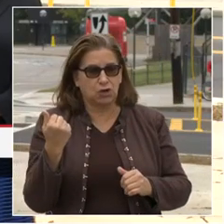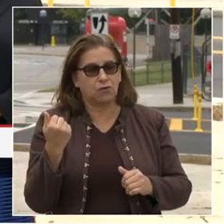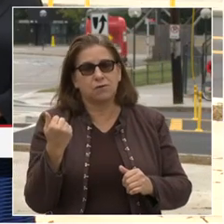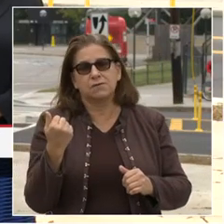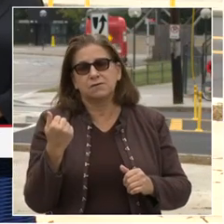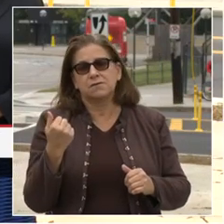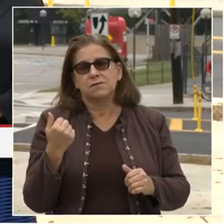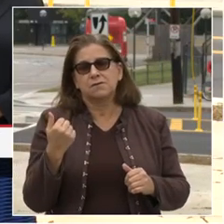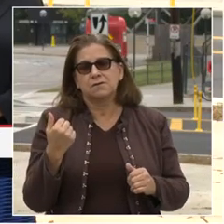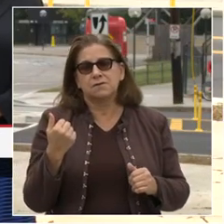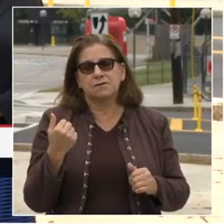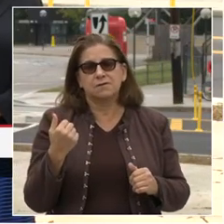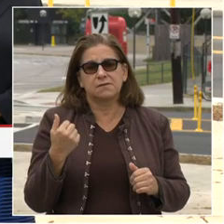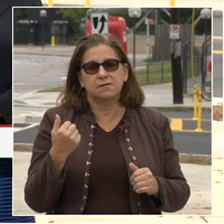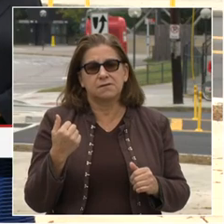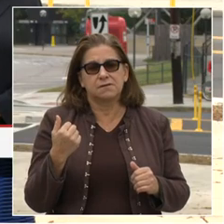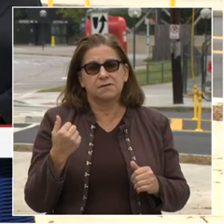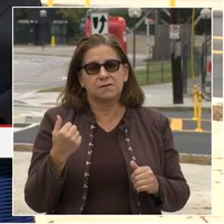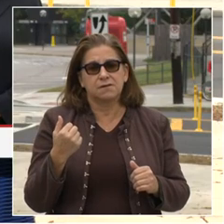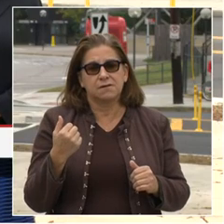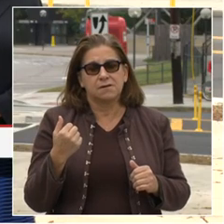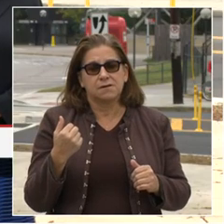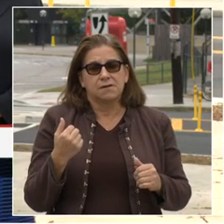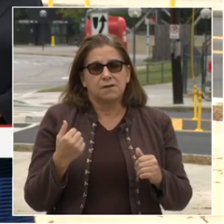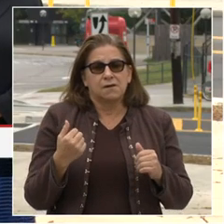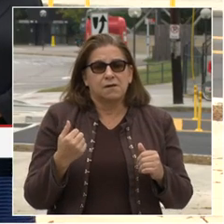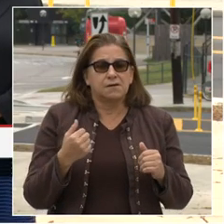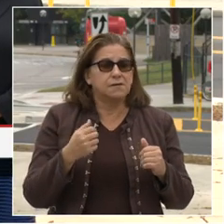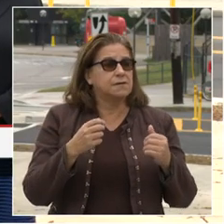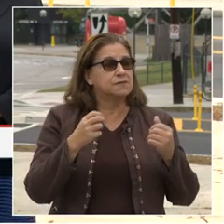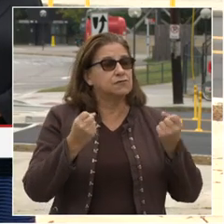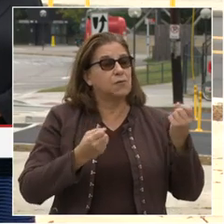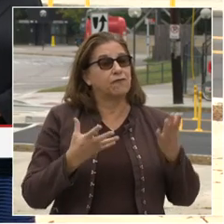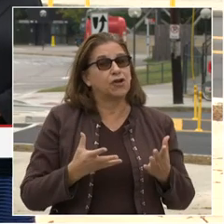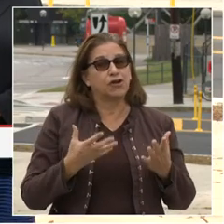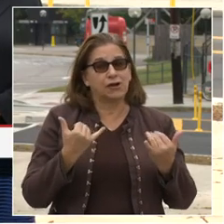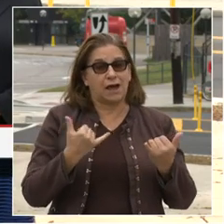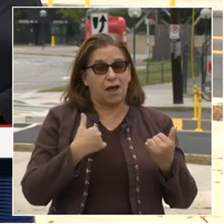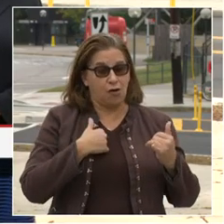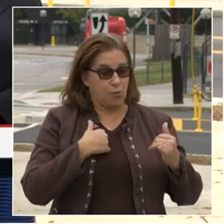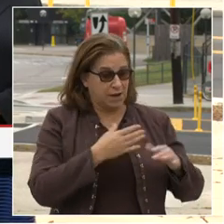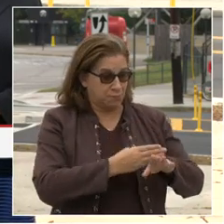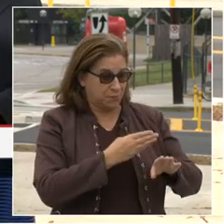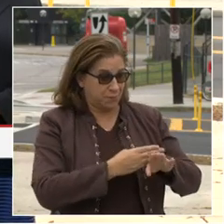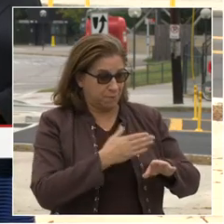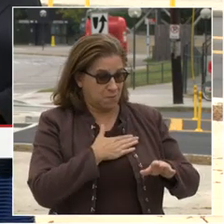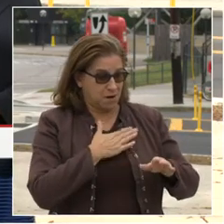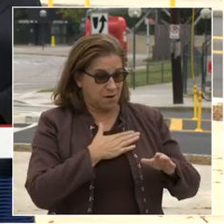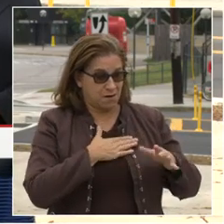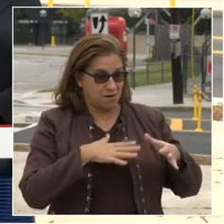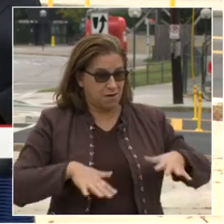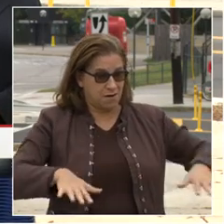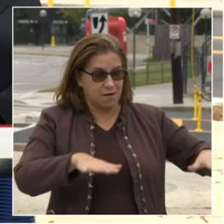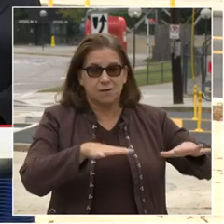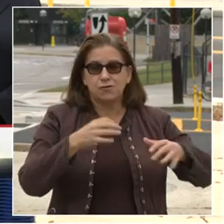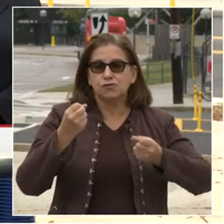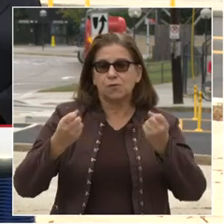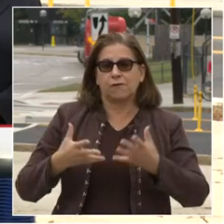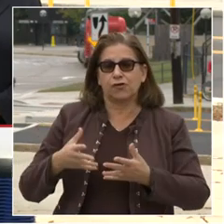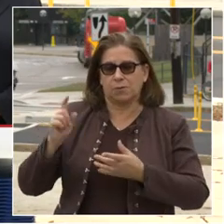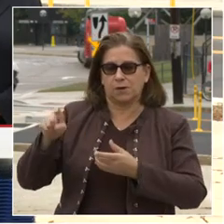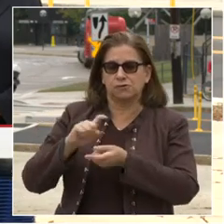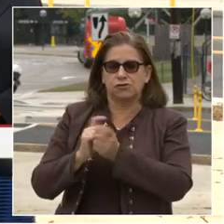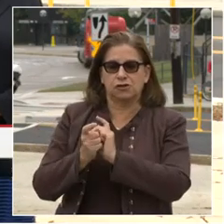their behavior to make the roadway safer. People need to slow down. They need to stop using their